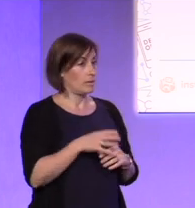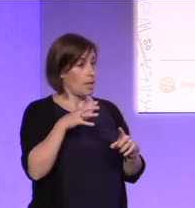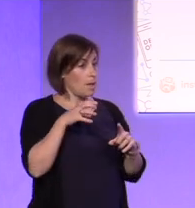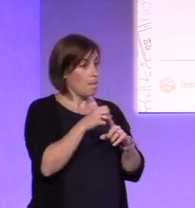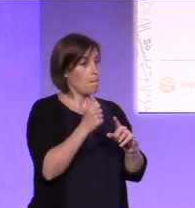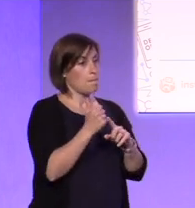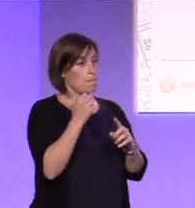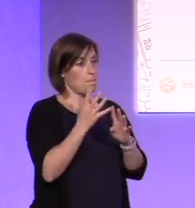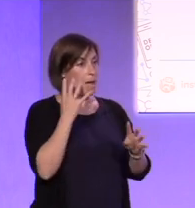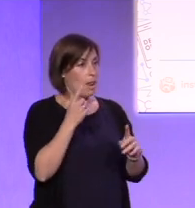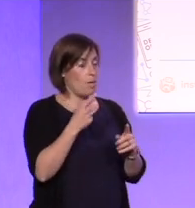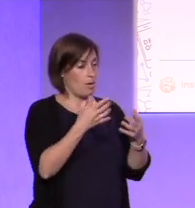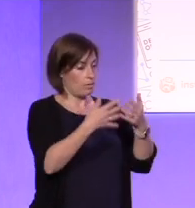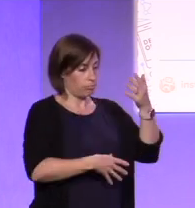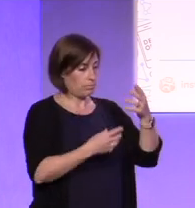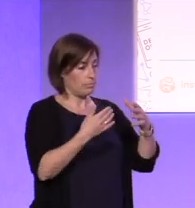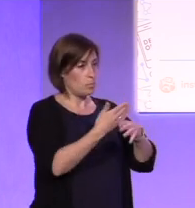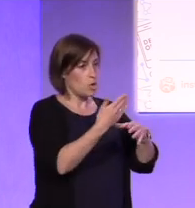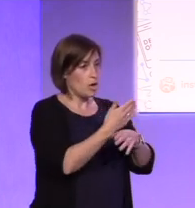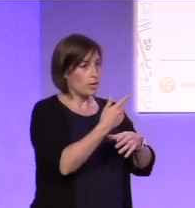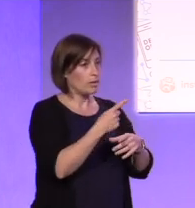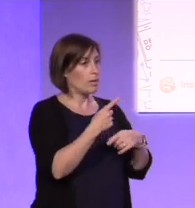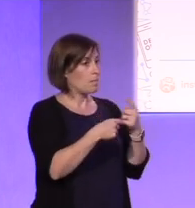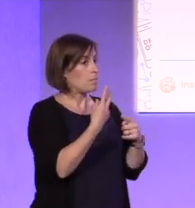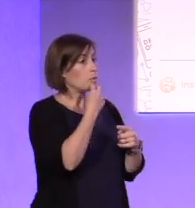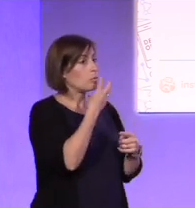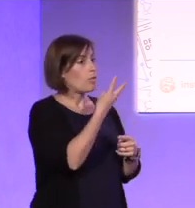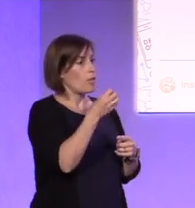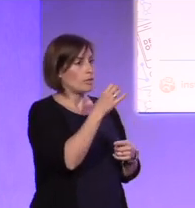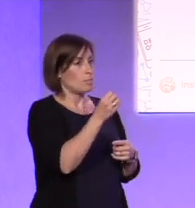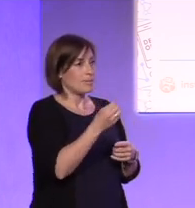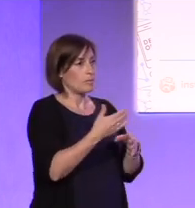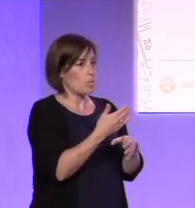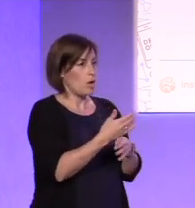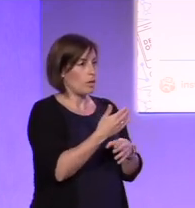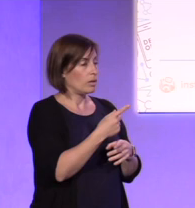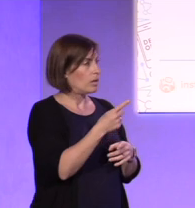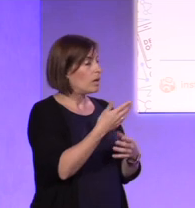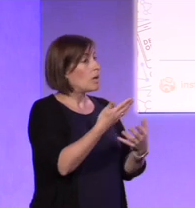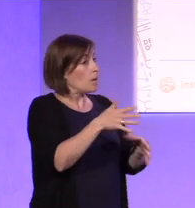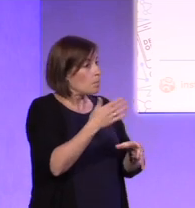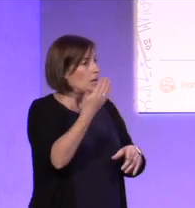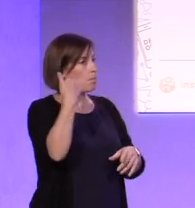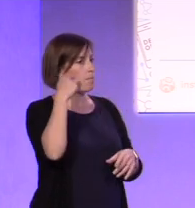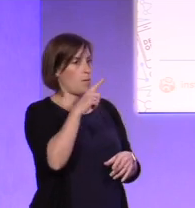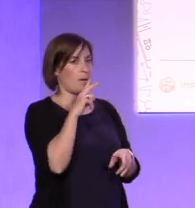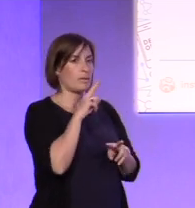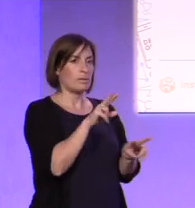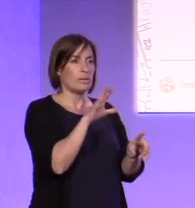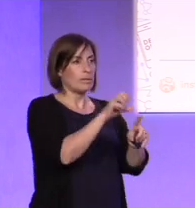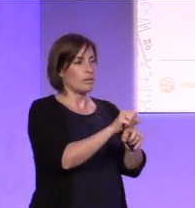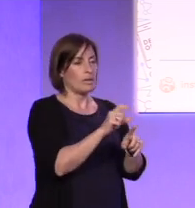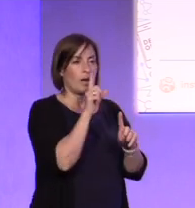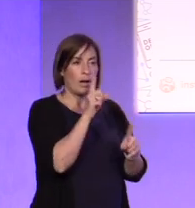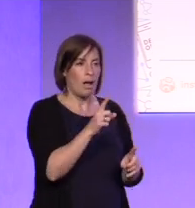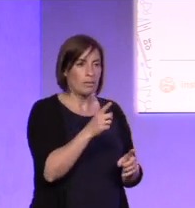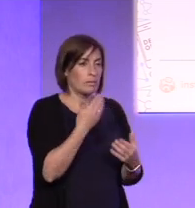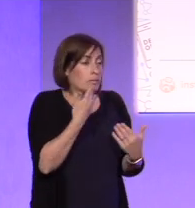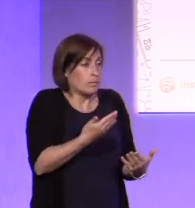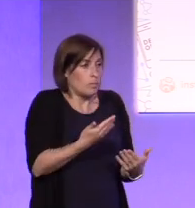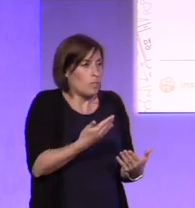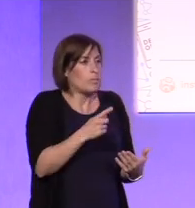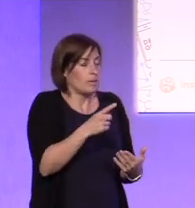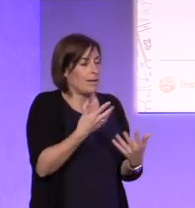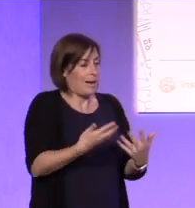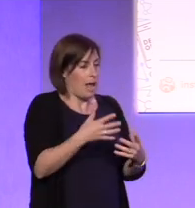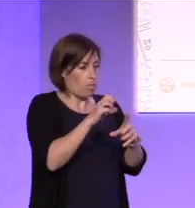taking place. That work was always happening. It's just that we didn't have visibility of it. And by pairing up, by working more closely with each other,